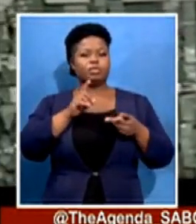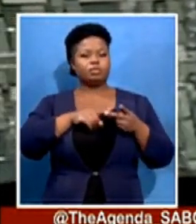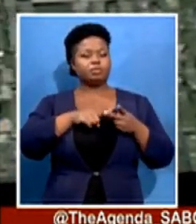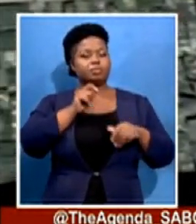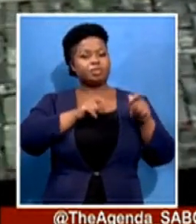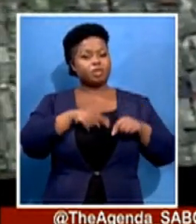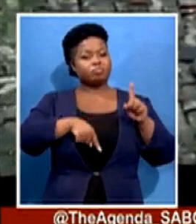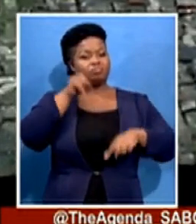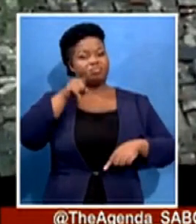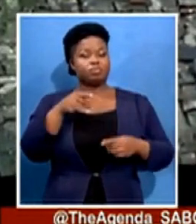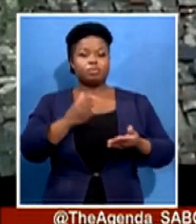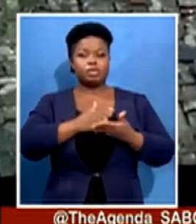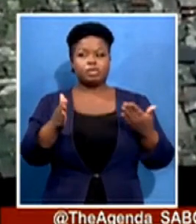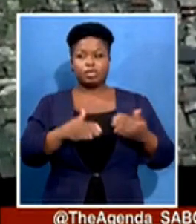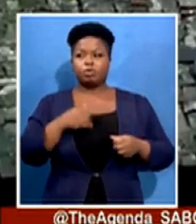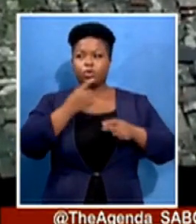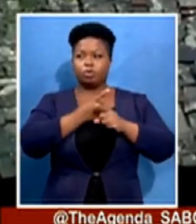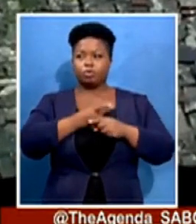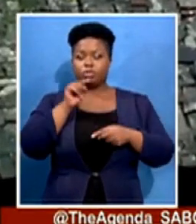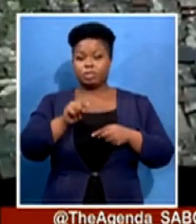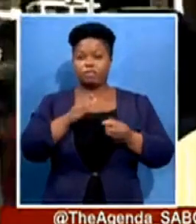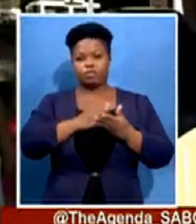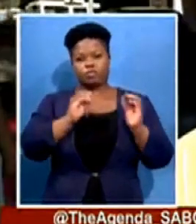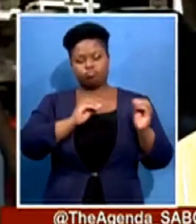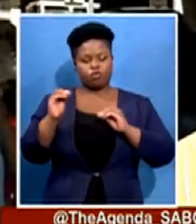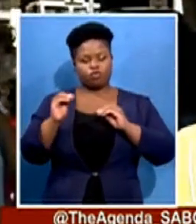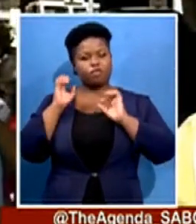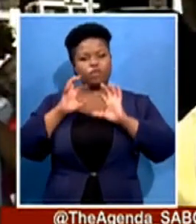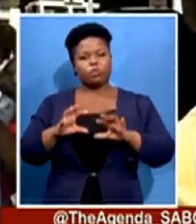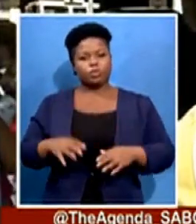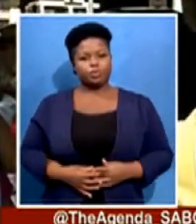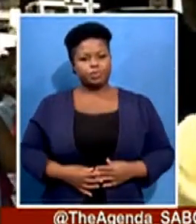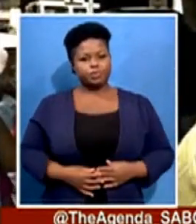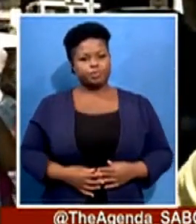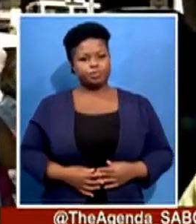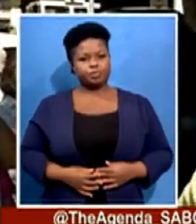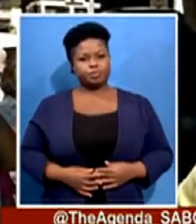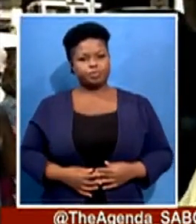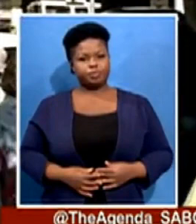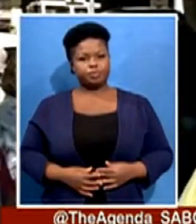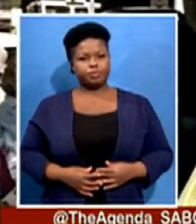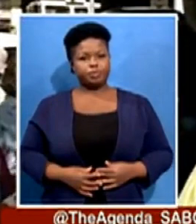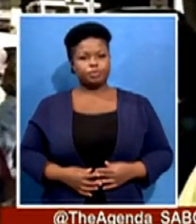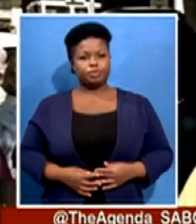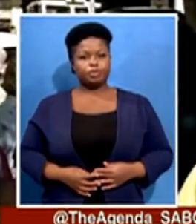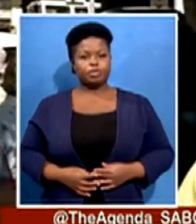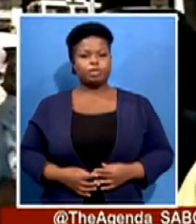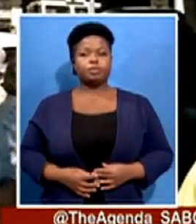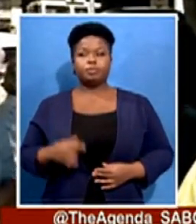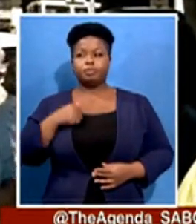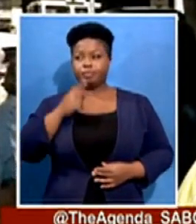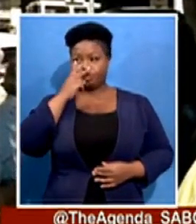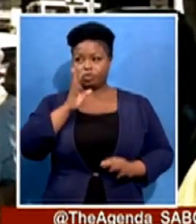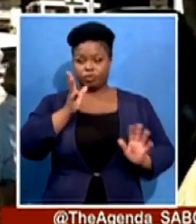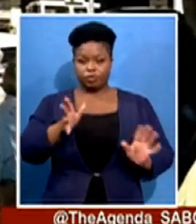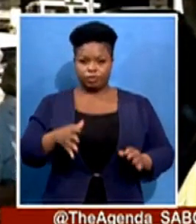residents affected by the forced removals. It was quite terrible because, you know, when I noticed that people's goods